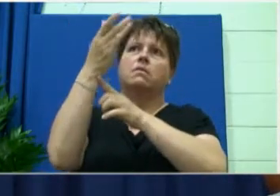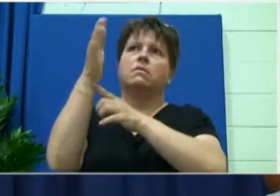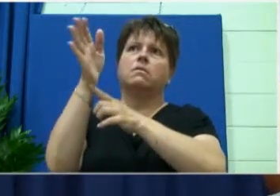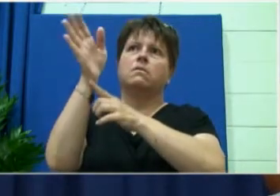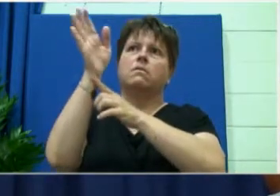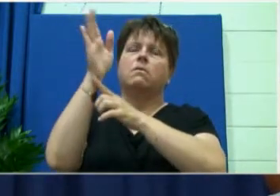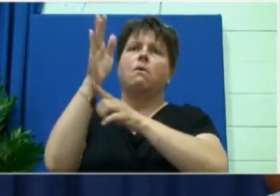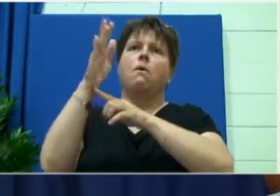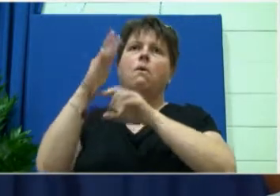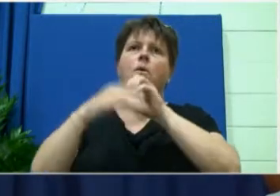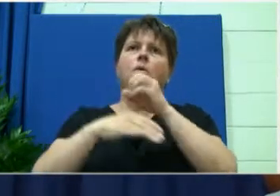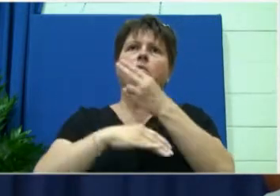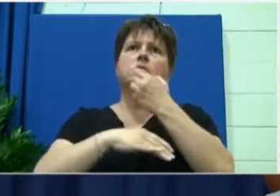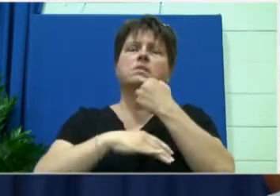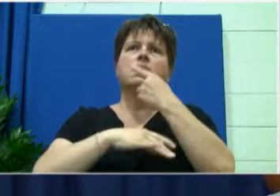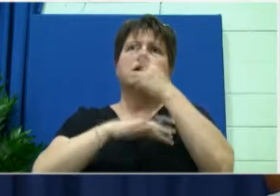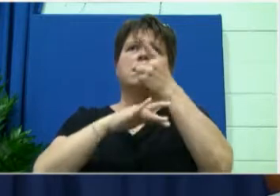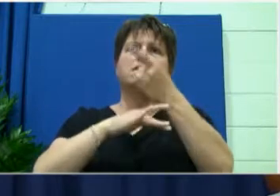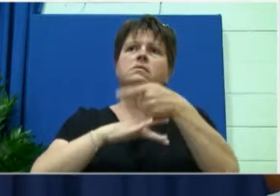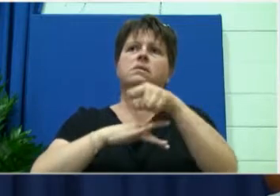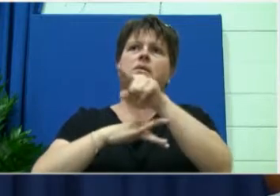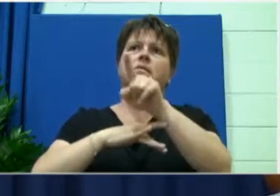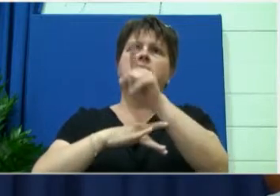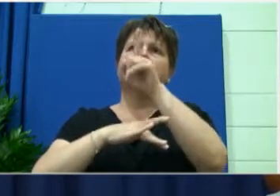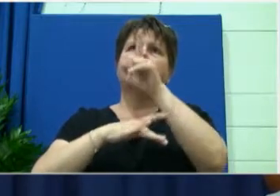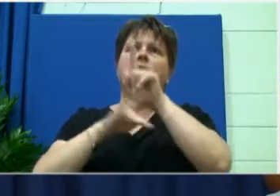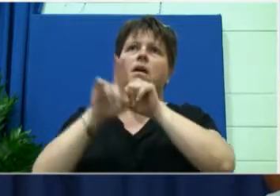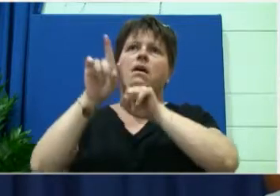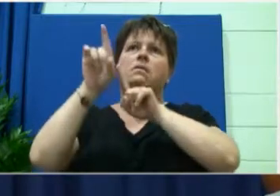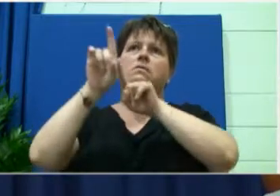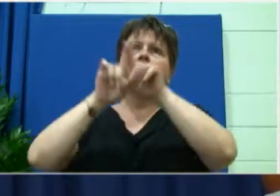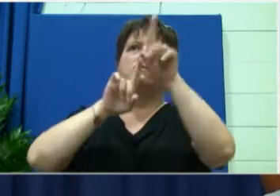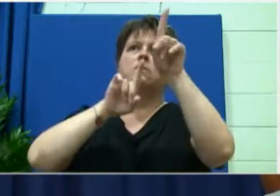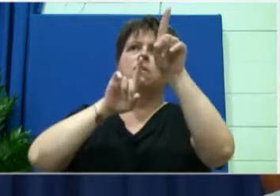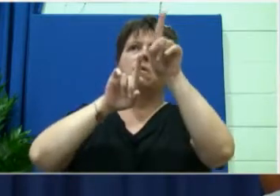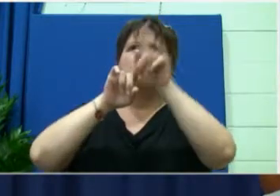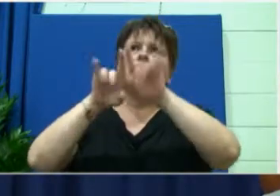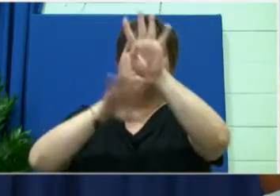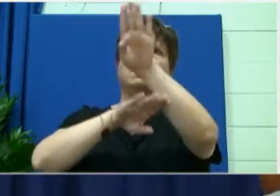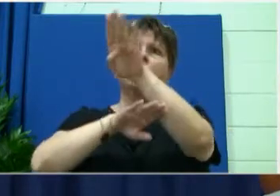there. Oh, say does that